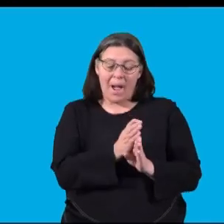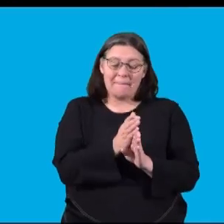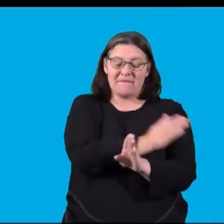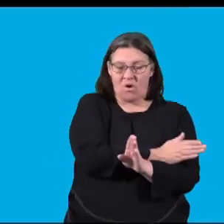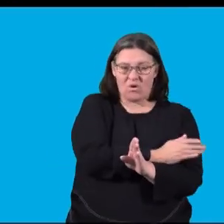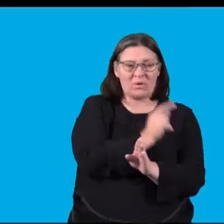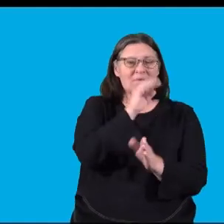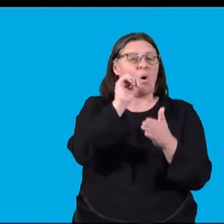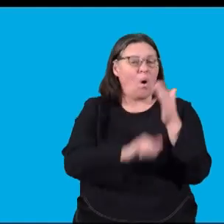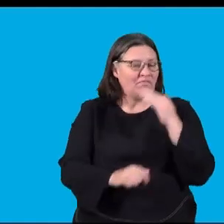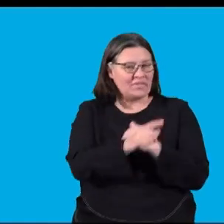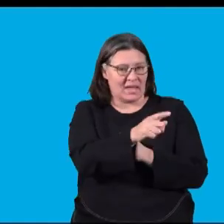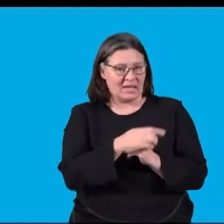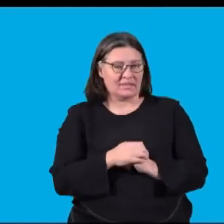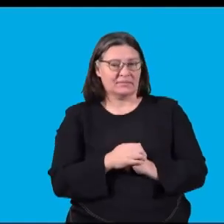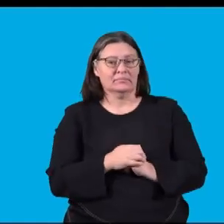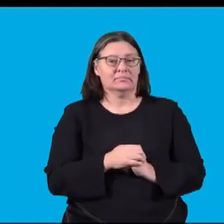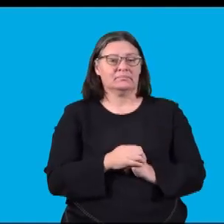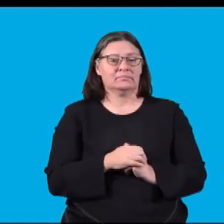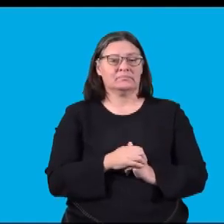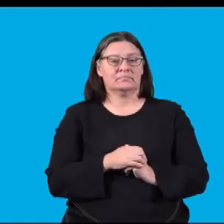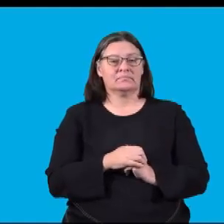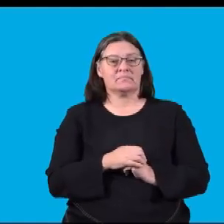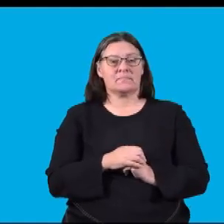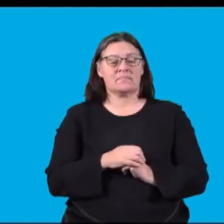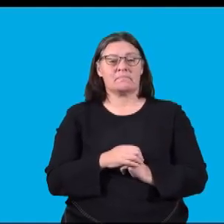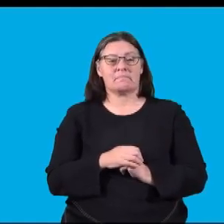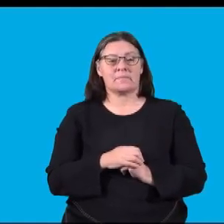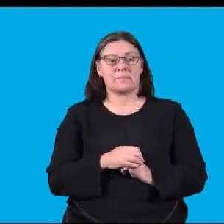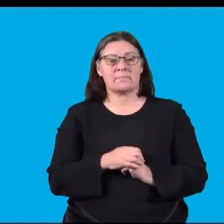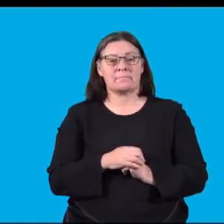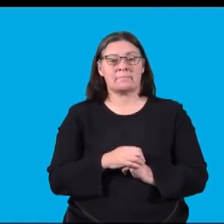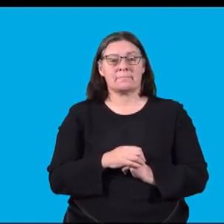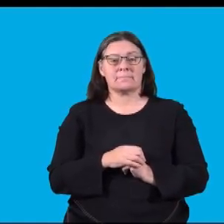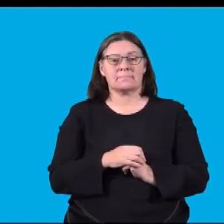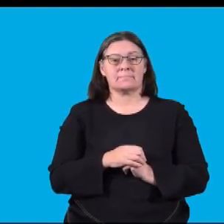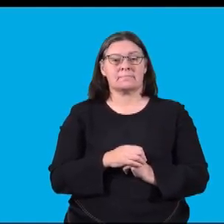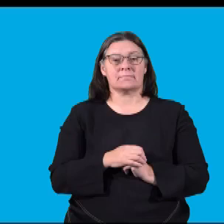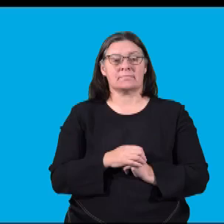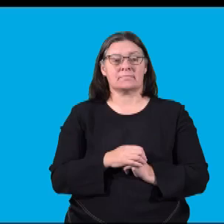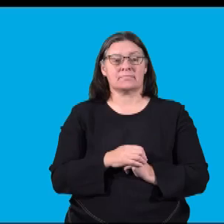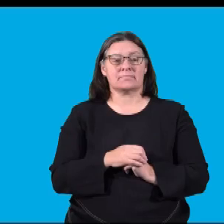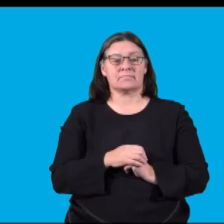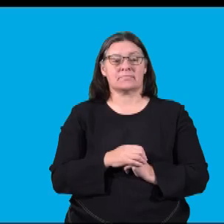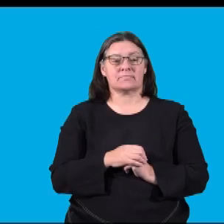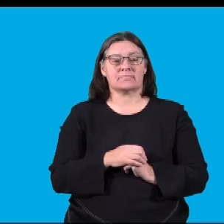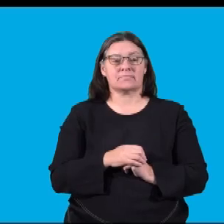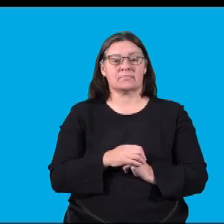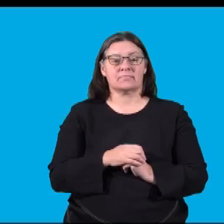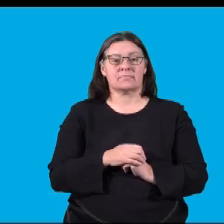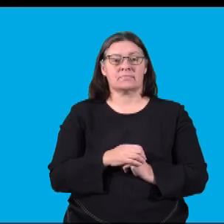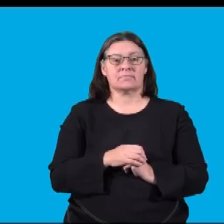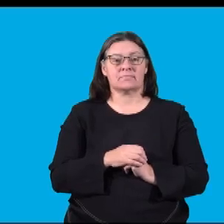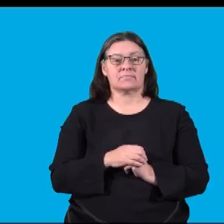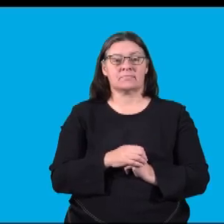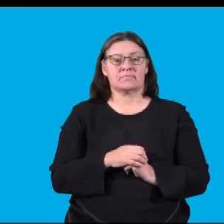keywords, underline the keywords. Here, they're telling us that